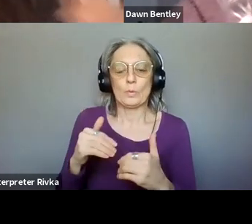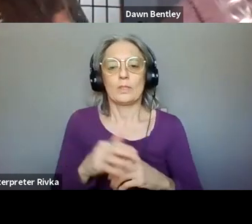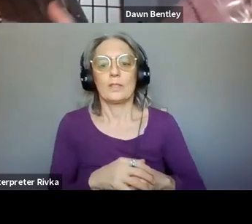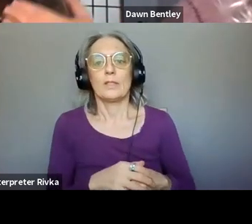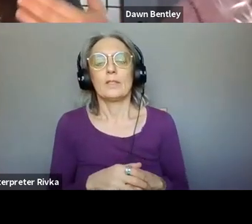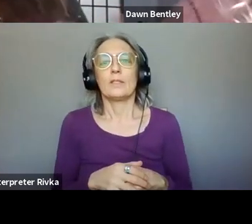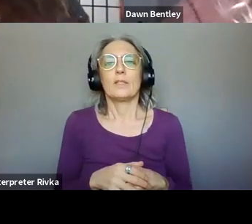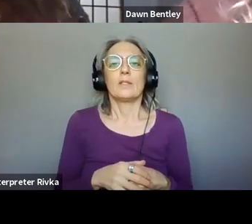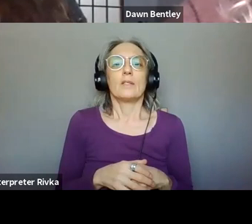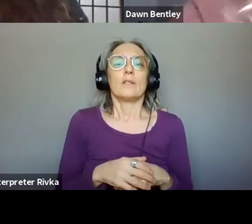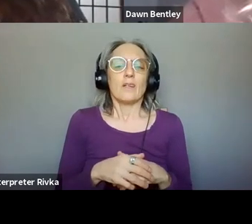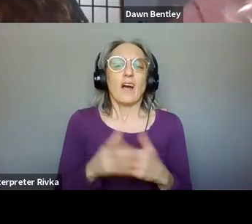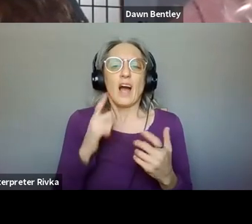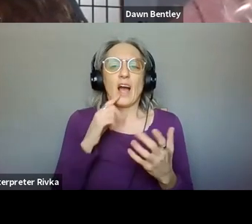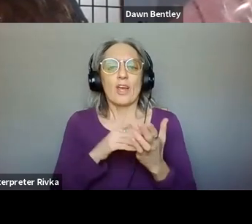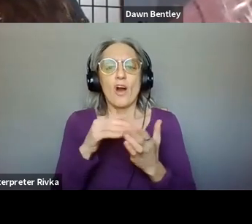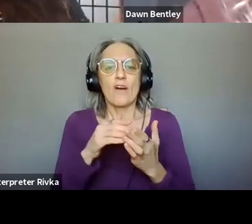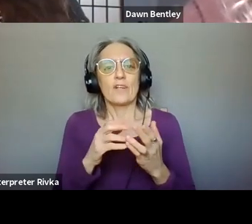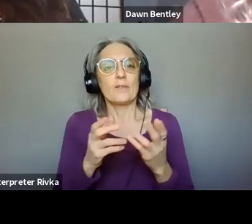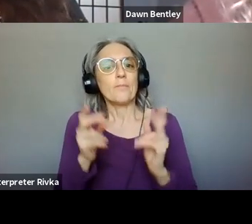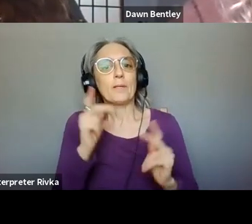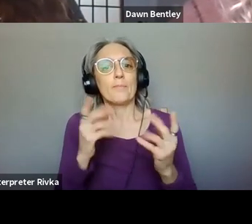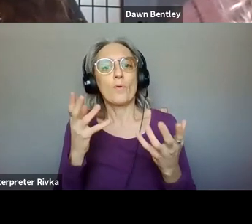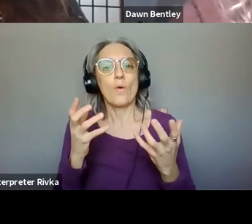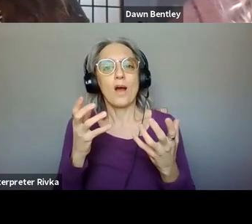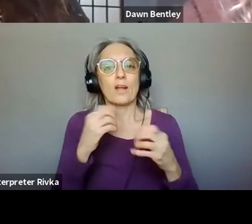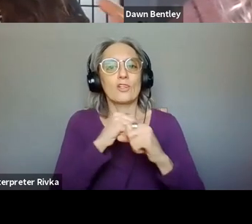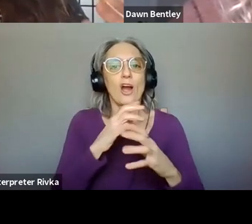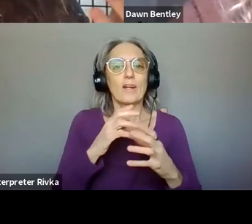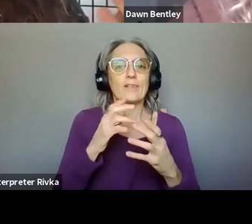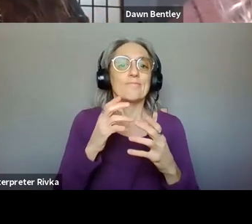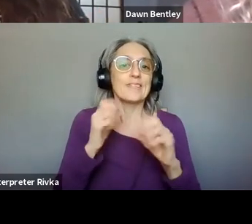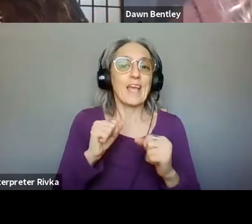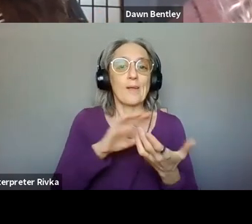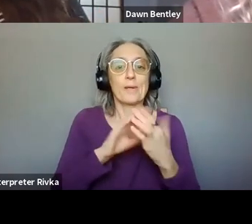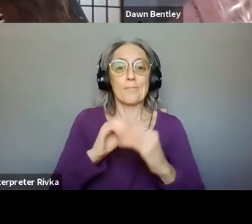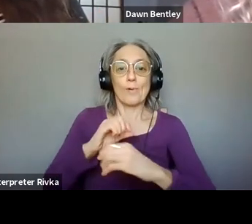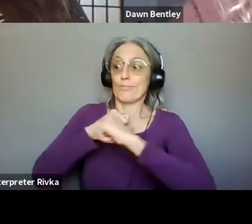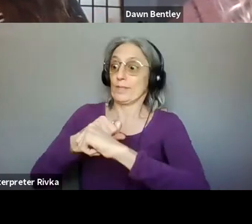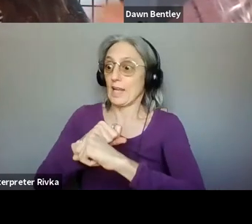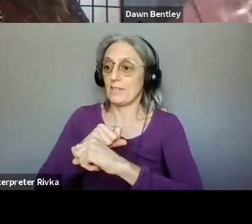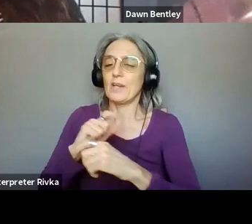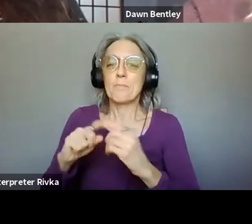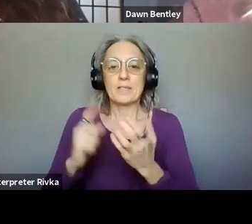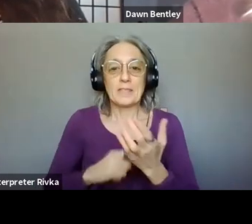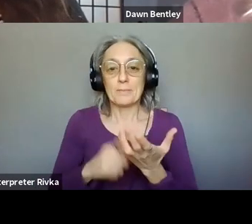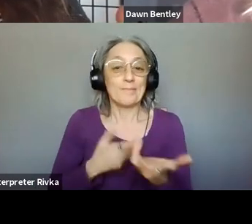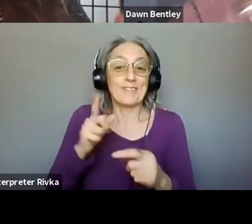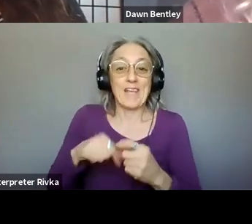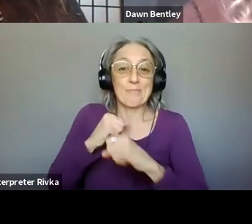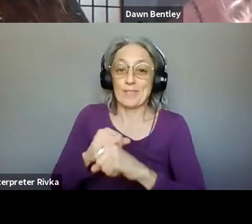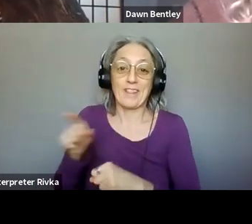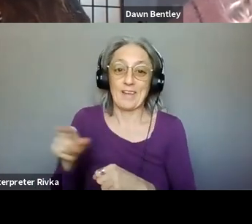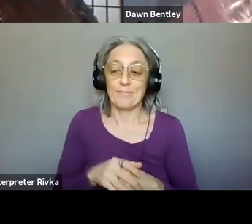I think a lot of people want it to be more protective than it is, and it isn't always. There's not going to be the assumption that because they have a guardian